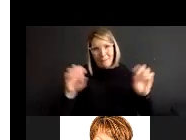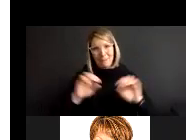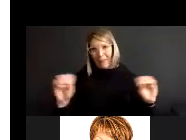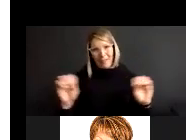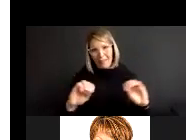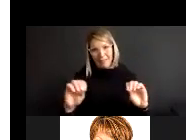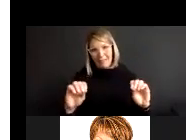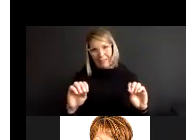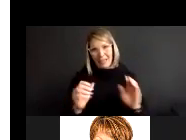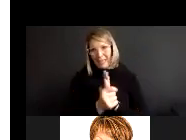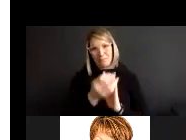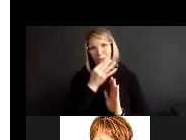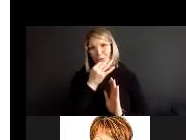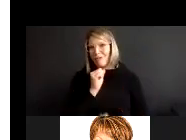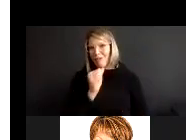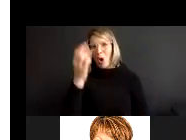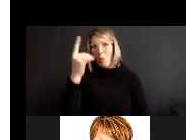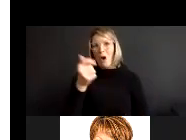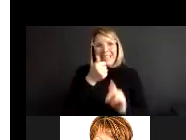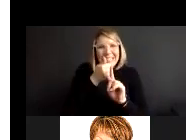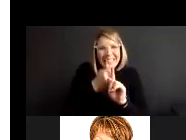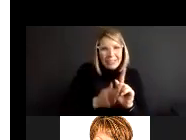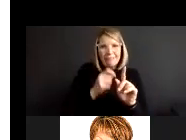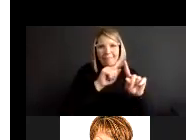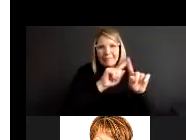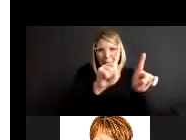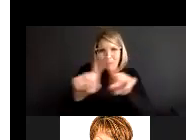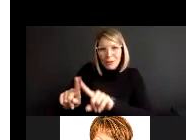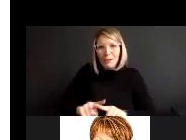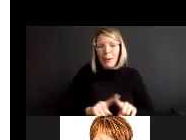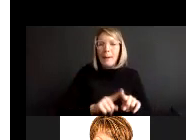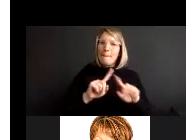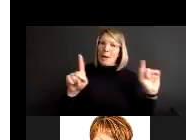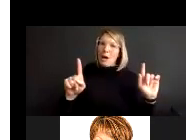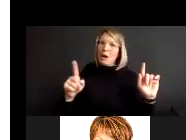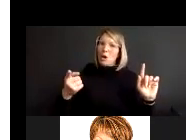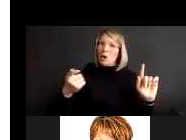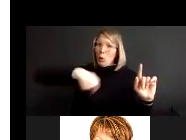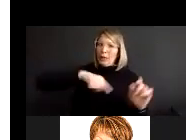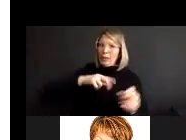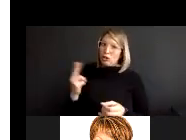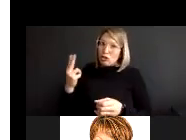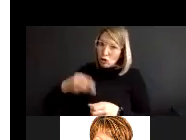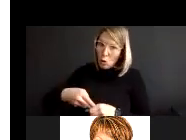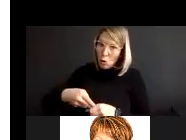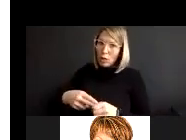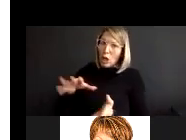all contribute to that community of practice by being aware, by having conversations like this, being involved